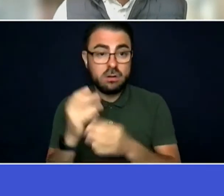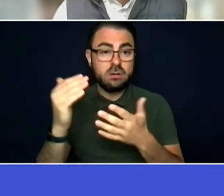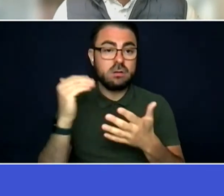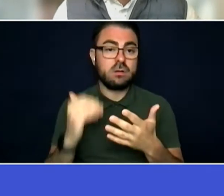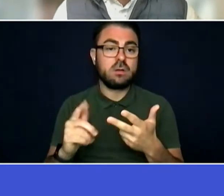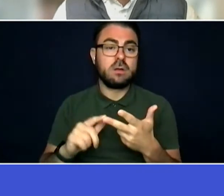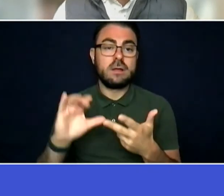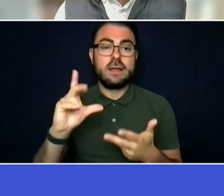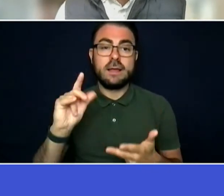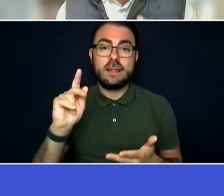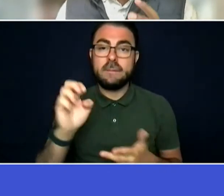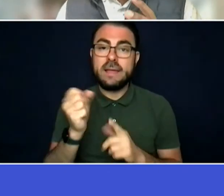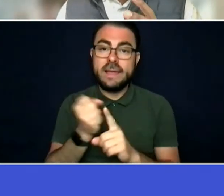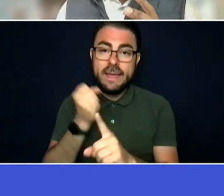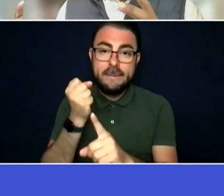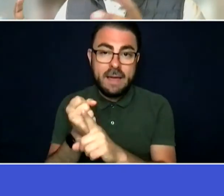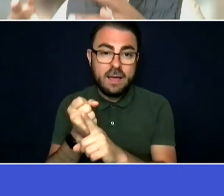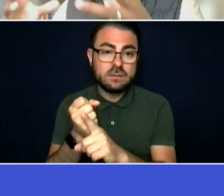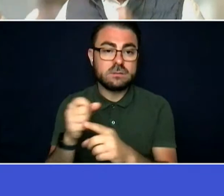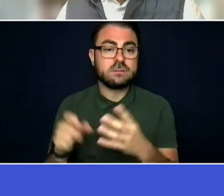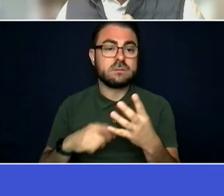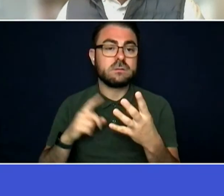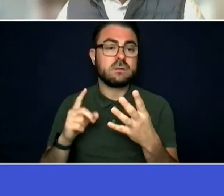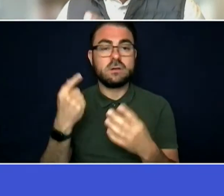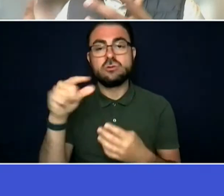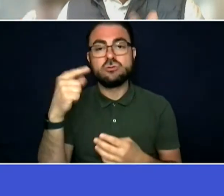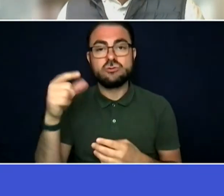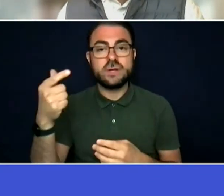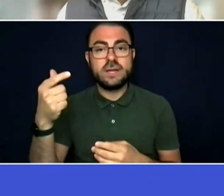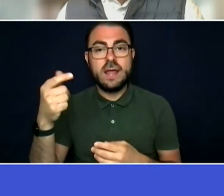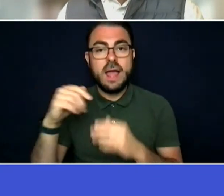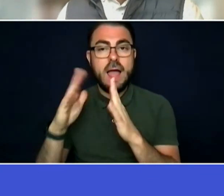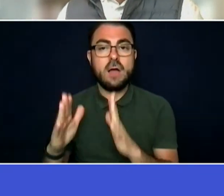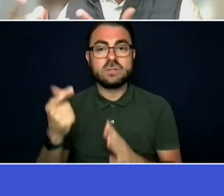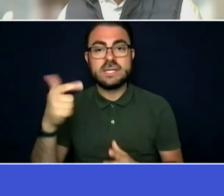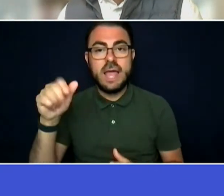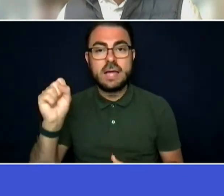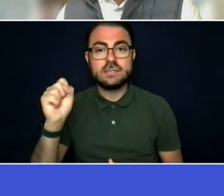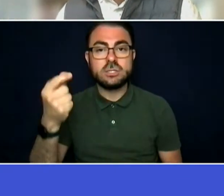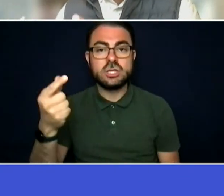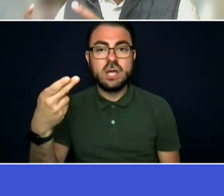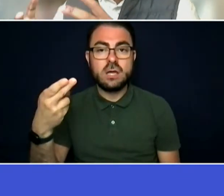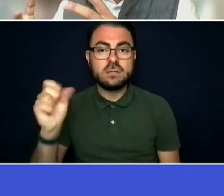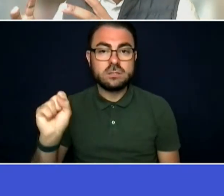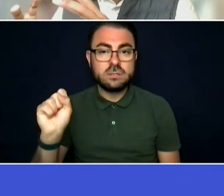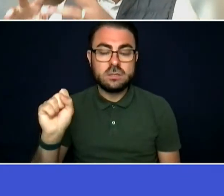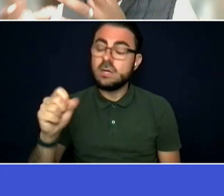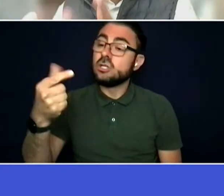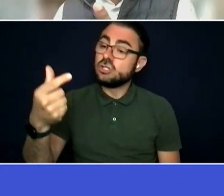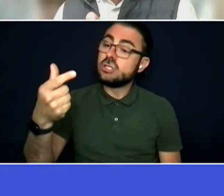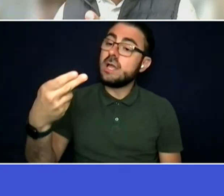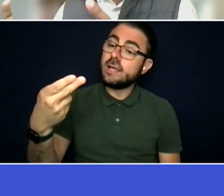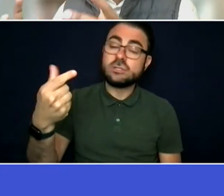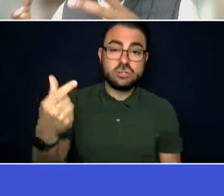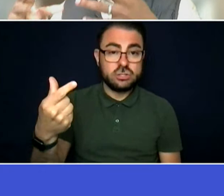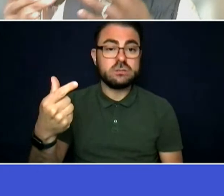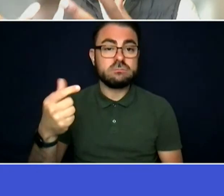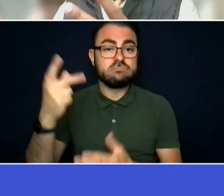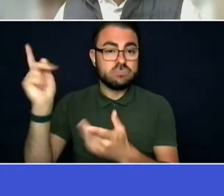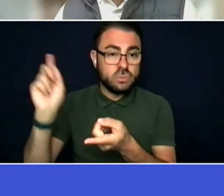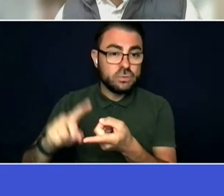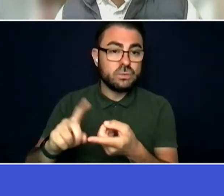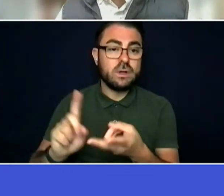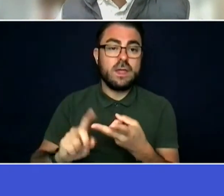then a bit about accountability. And so these all need to be answered in the affirmative, and the strategic programs are designed